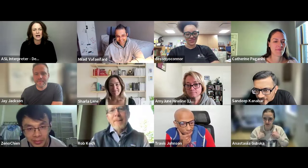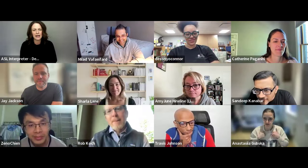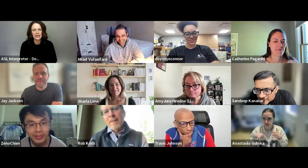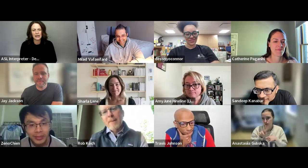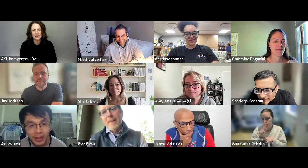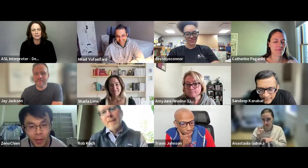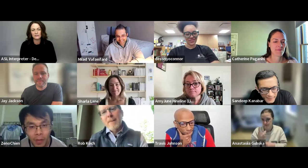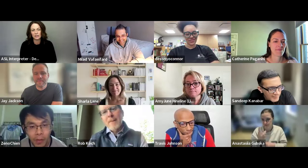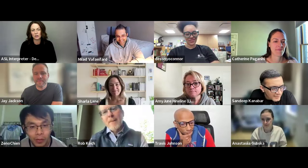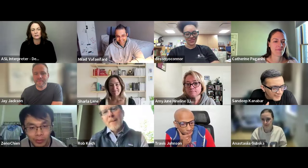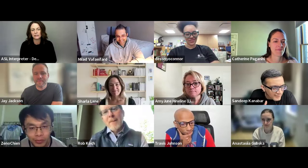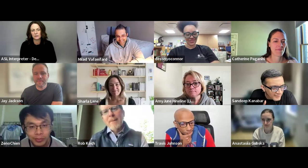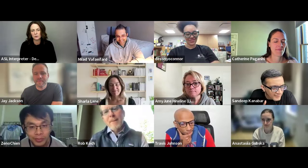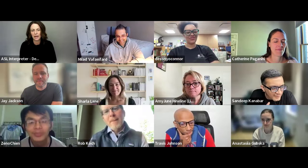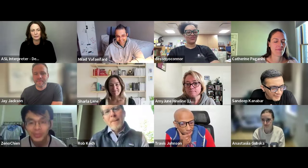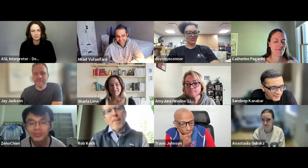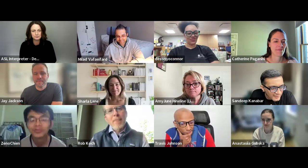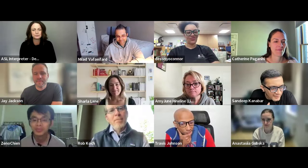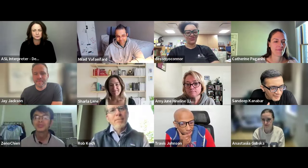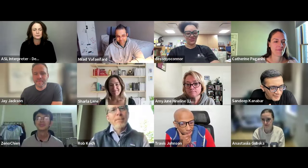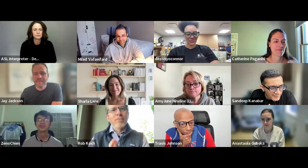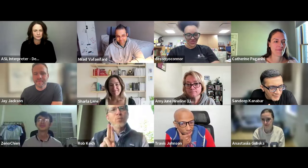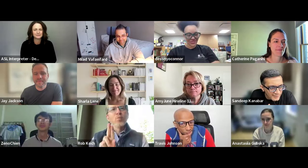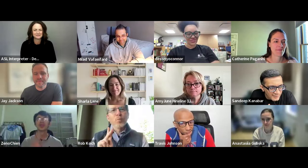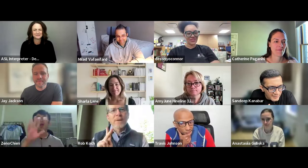And I am living currently in the UK.